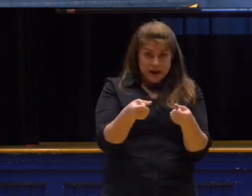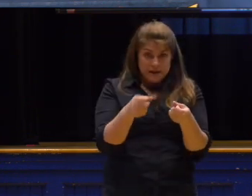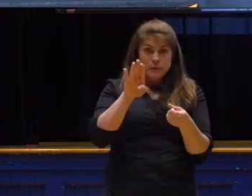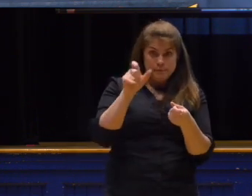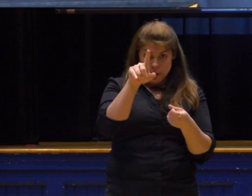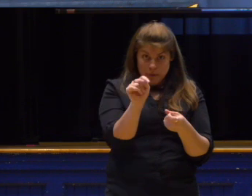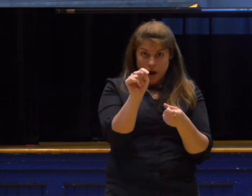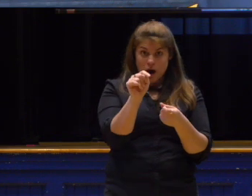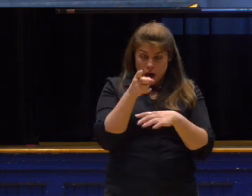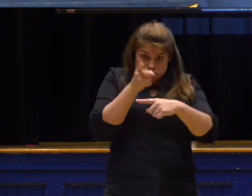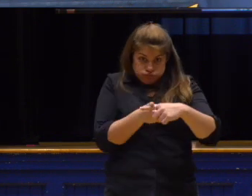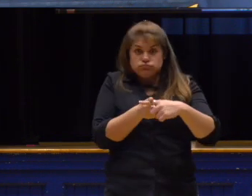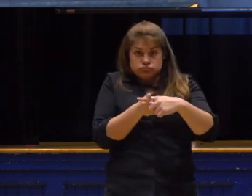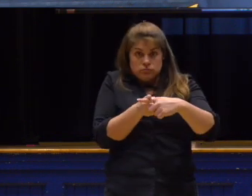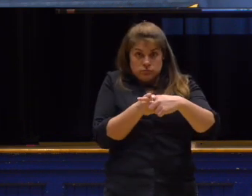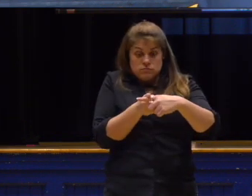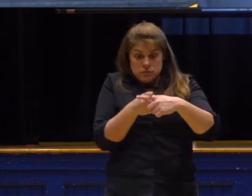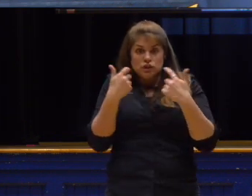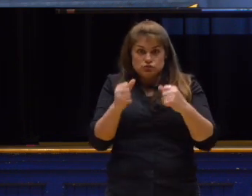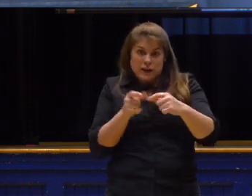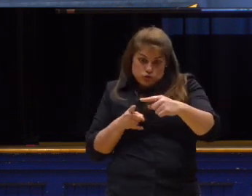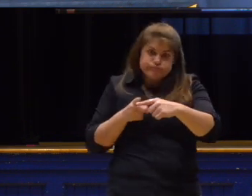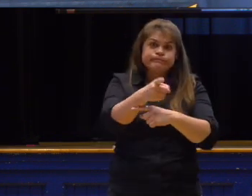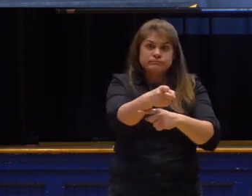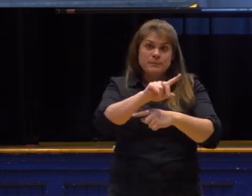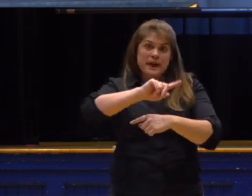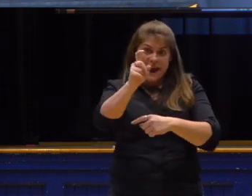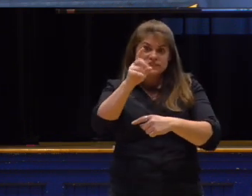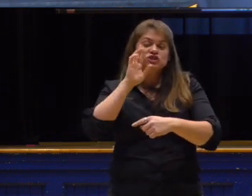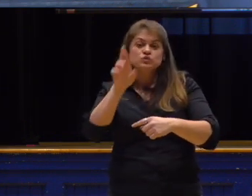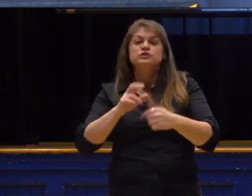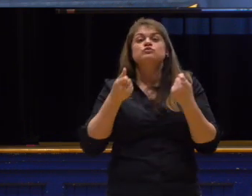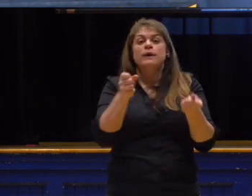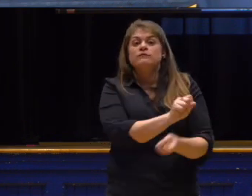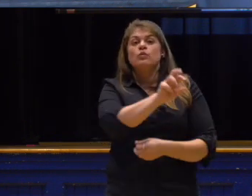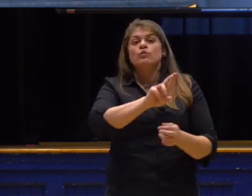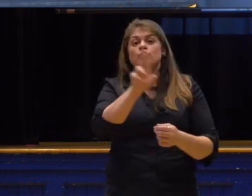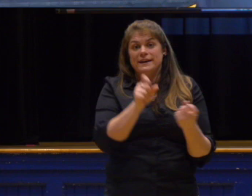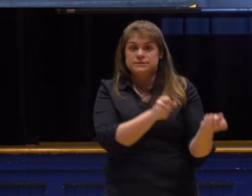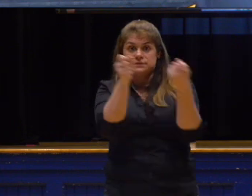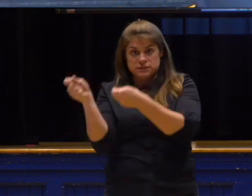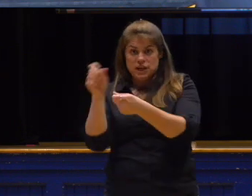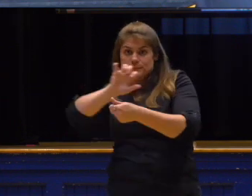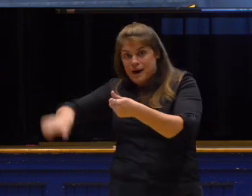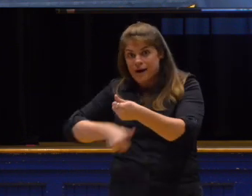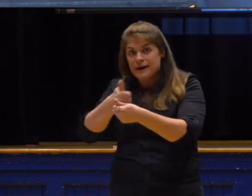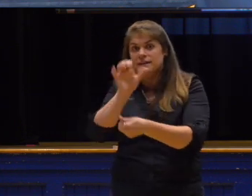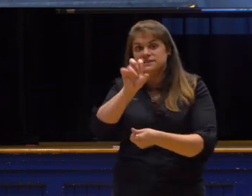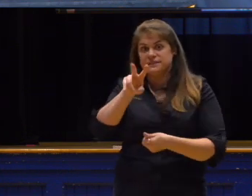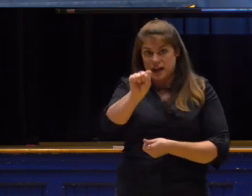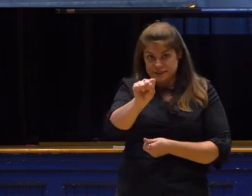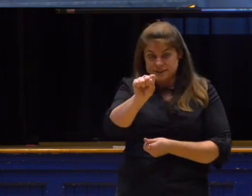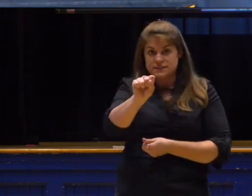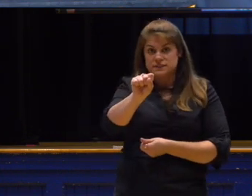Belmont Avenue and you want to traverse the X, you will take a right and go behind CVS. You